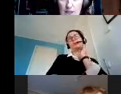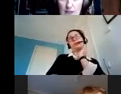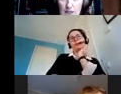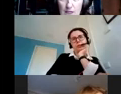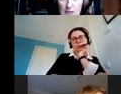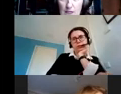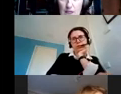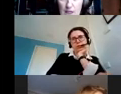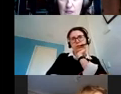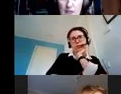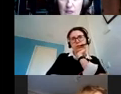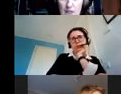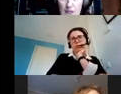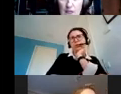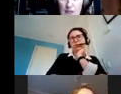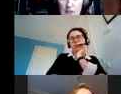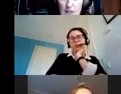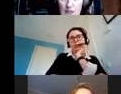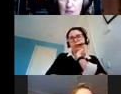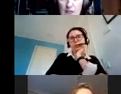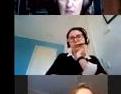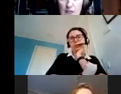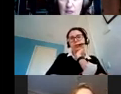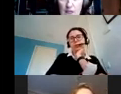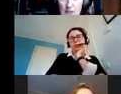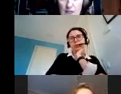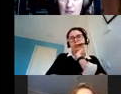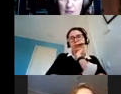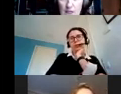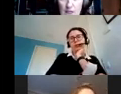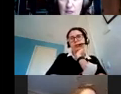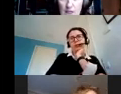I agree with the position of